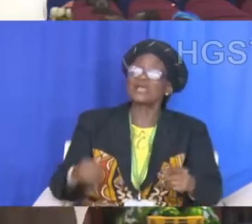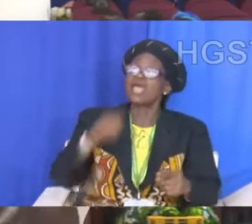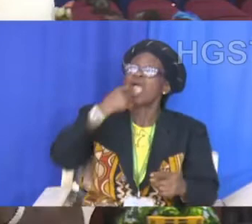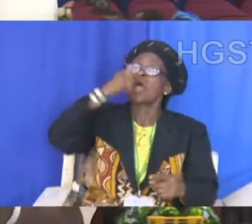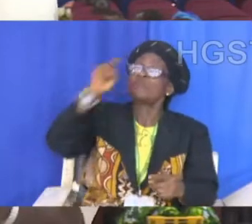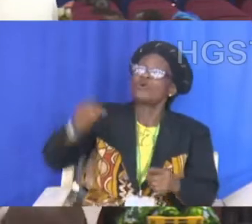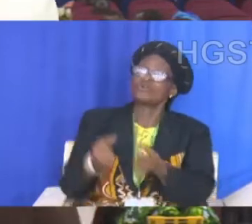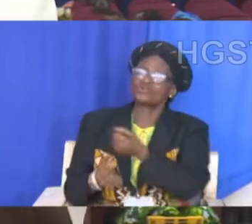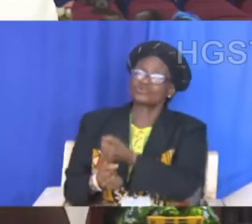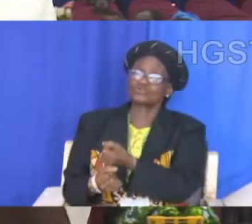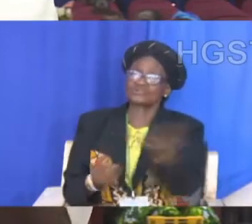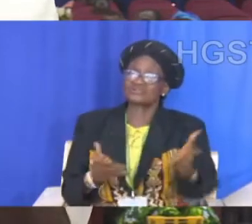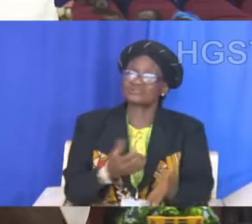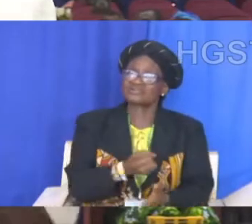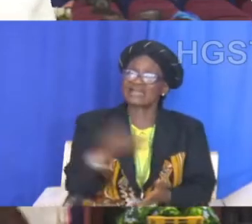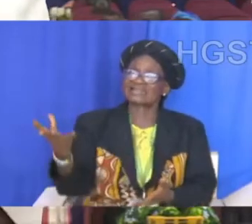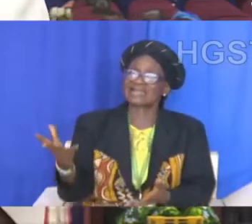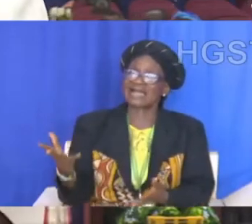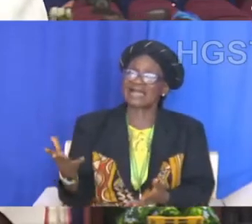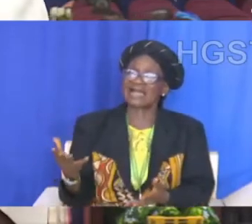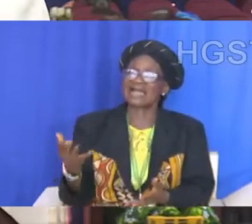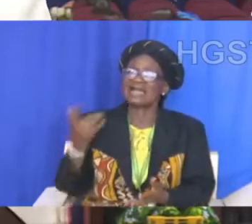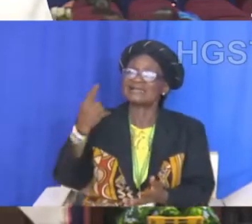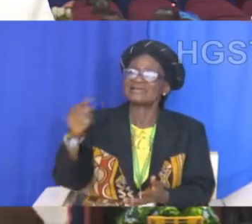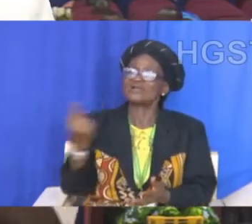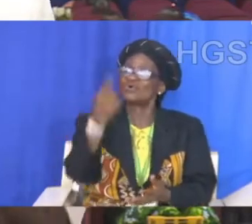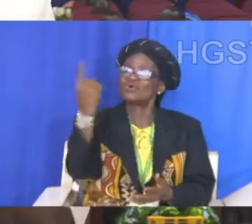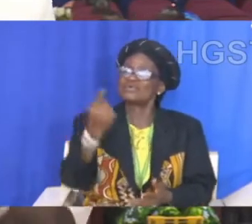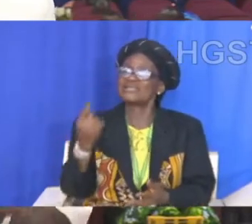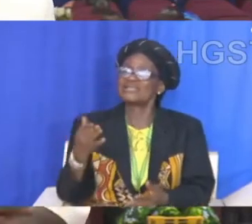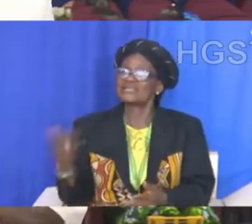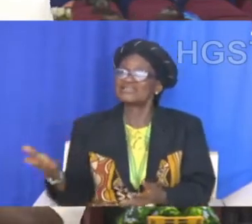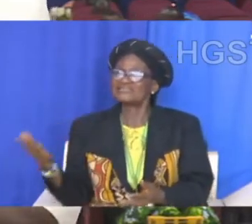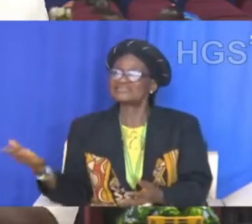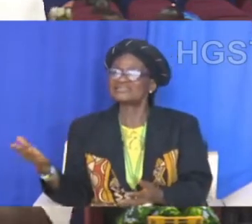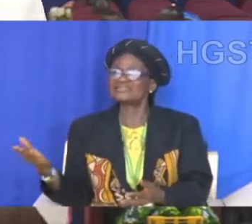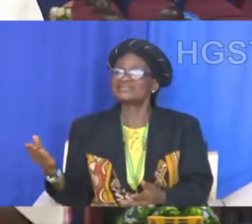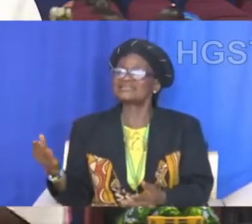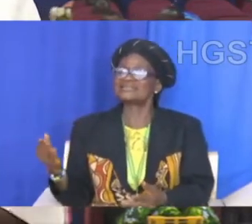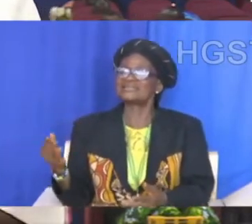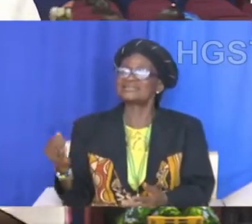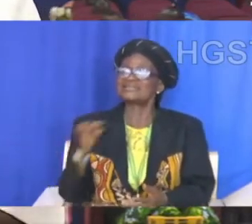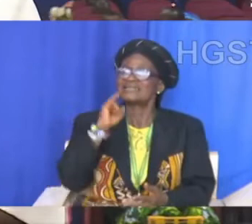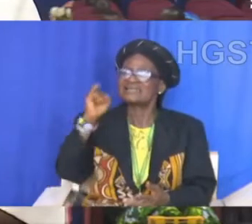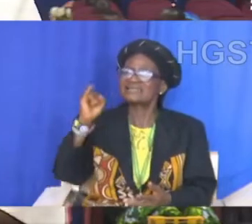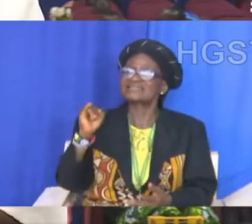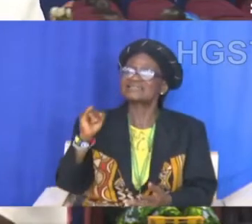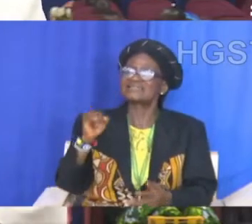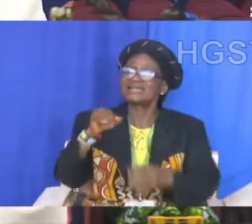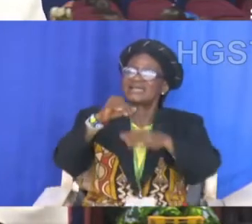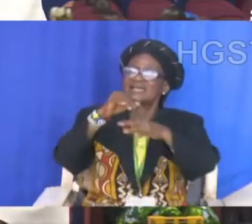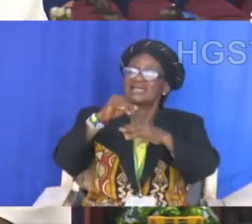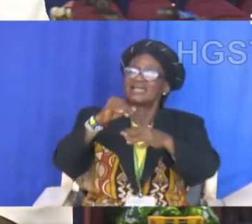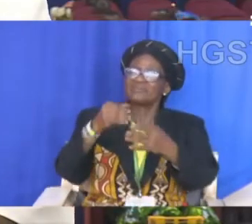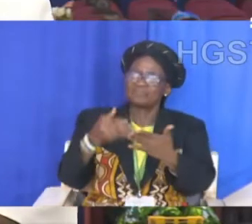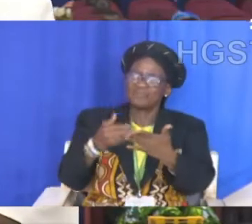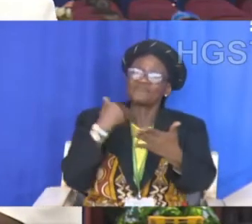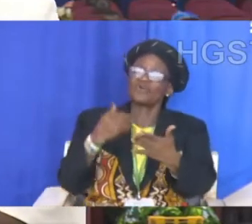The only thing is, as you are approaching the new year, before you call,